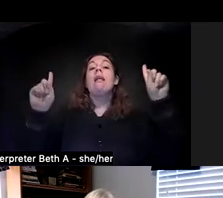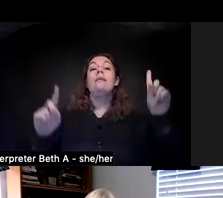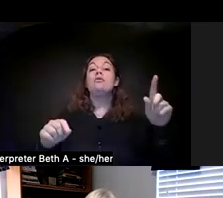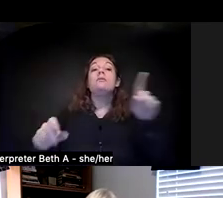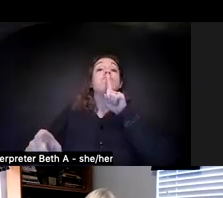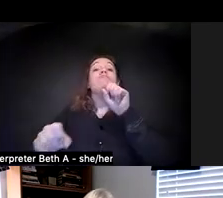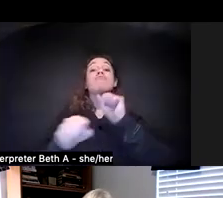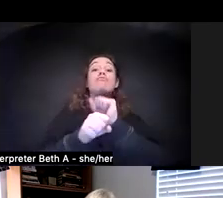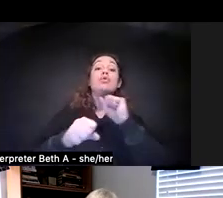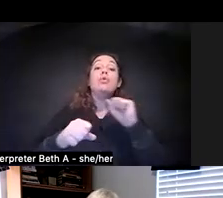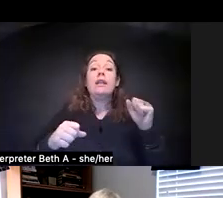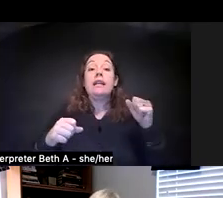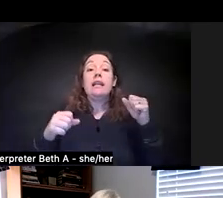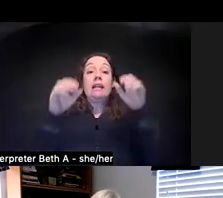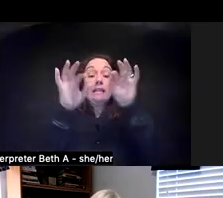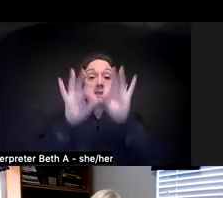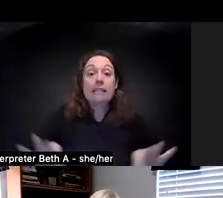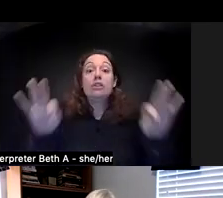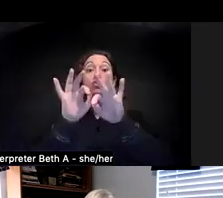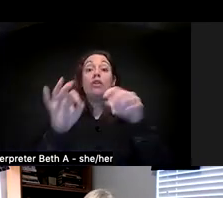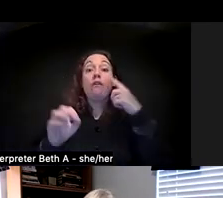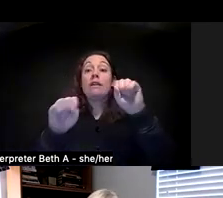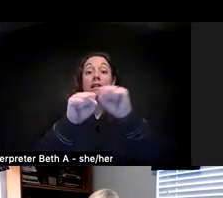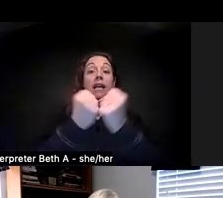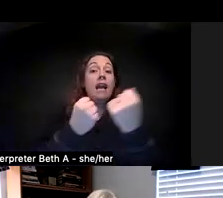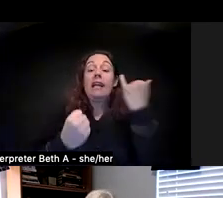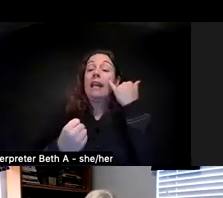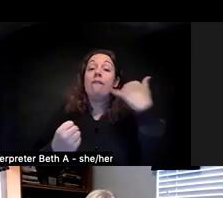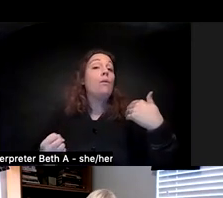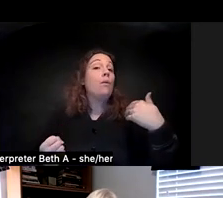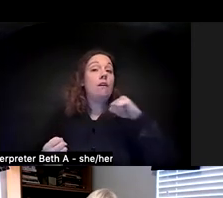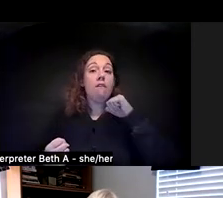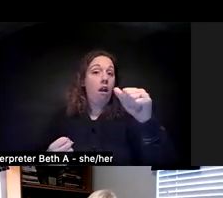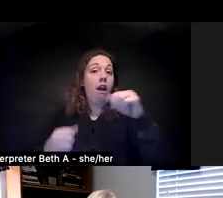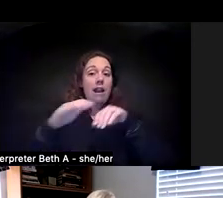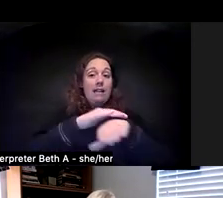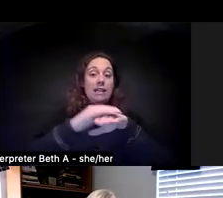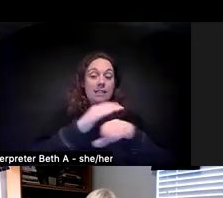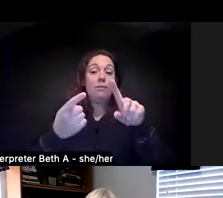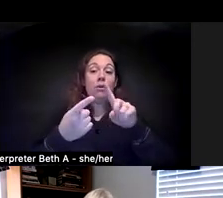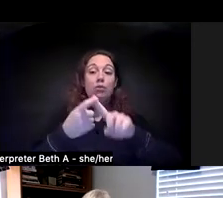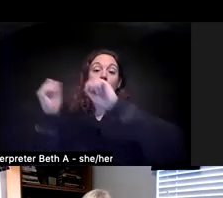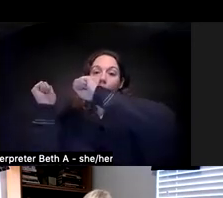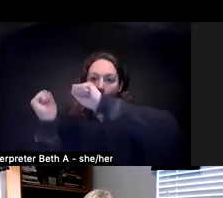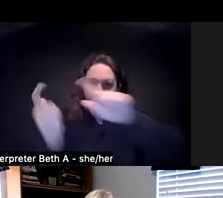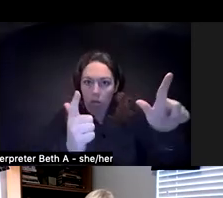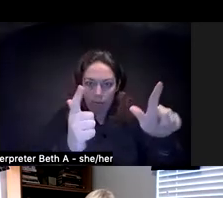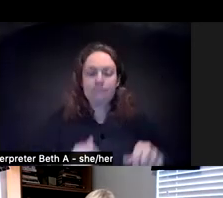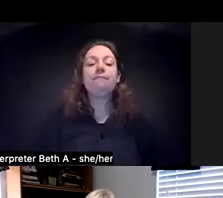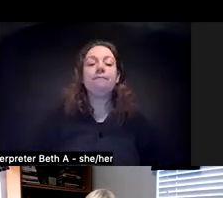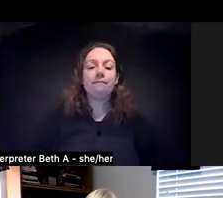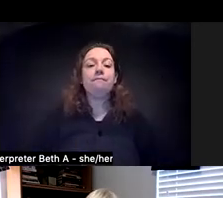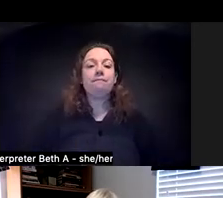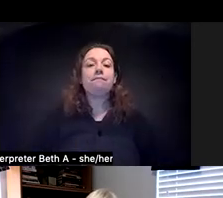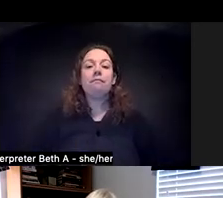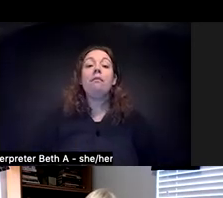and DEAI, or however organizations order those letters, two are federal laws, one is a moral